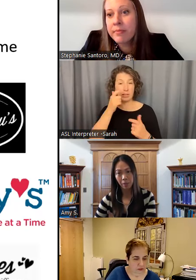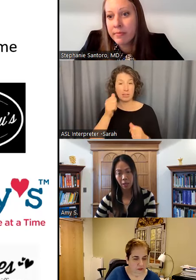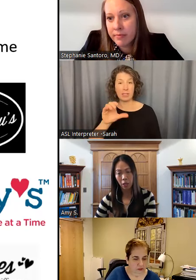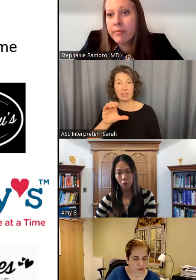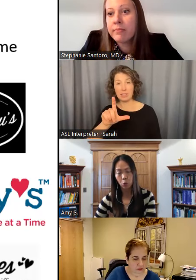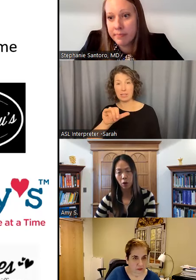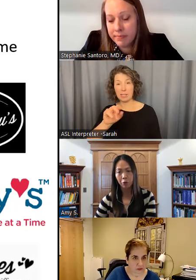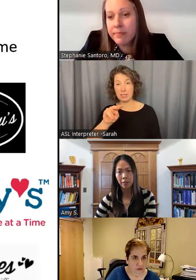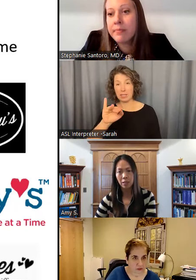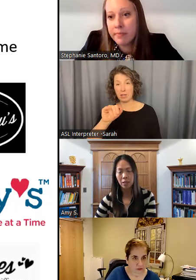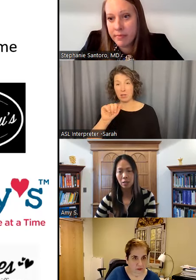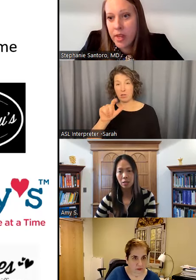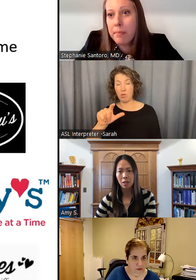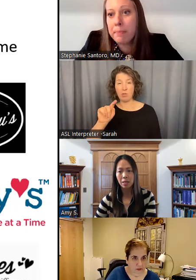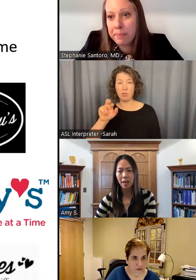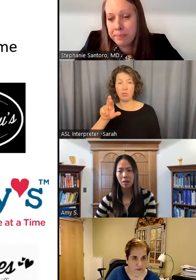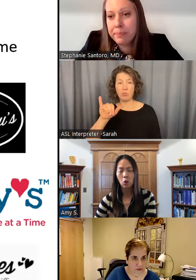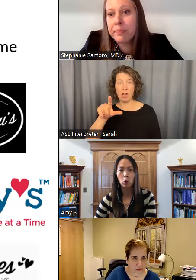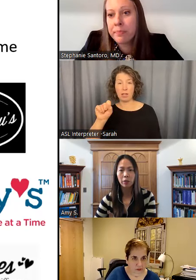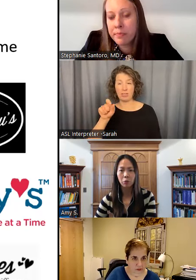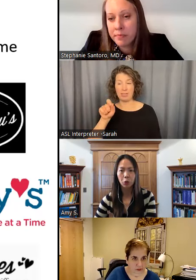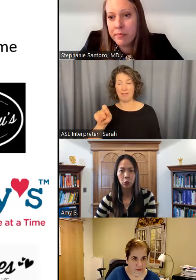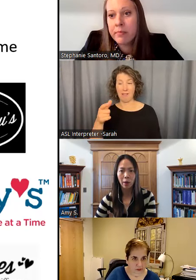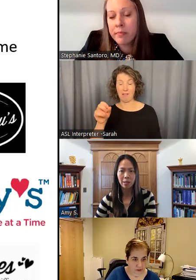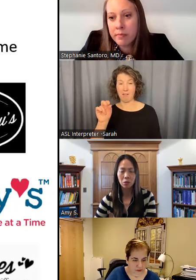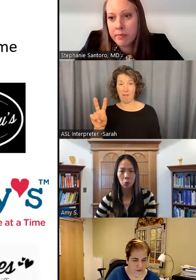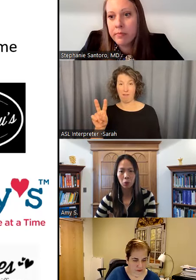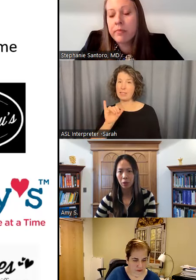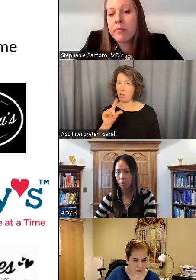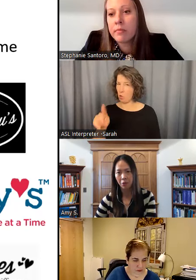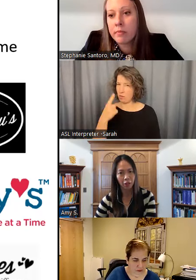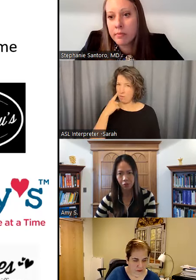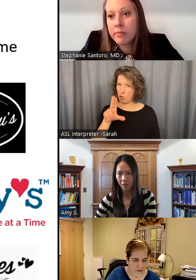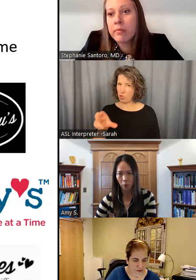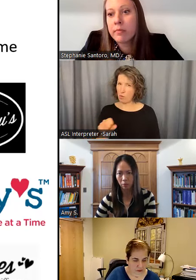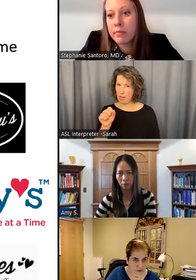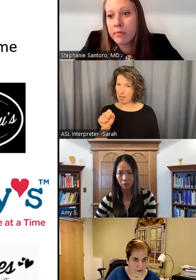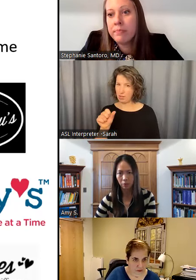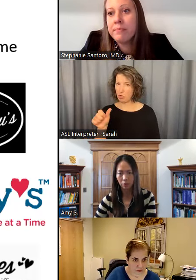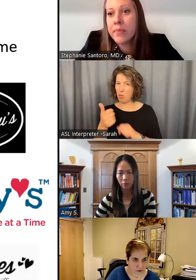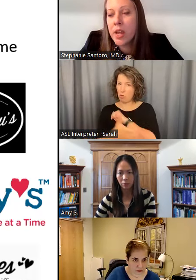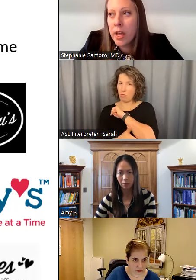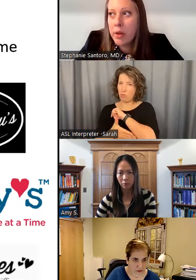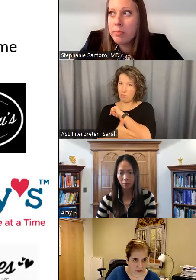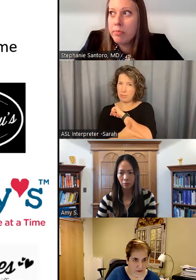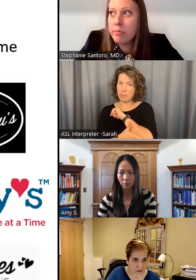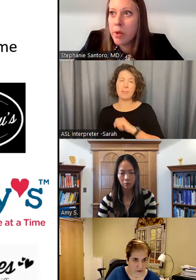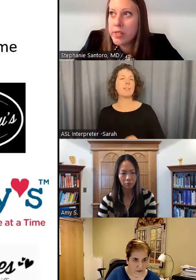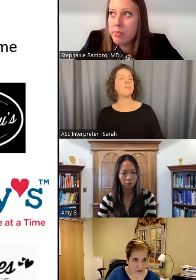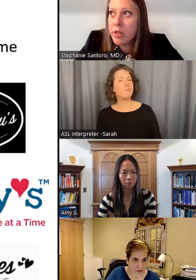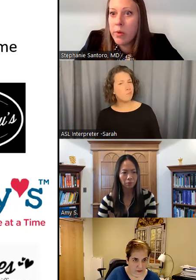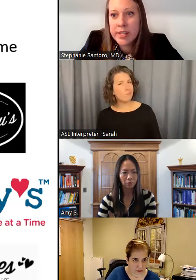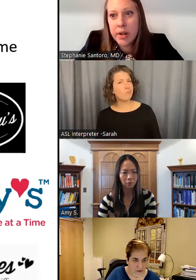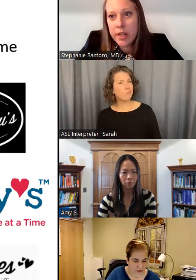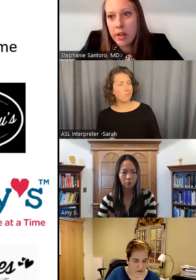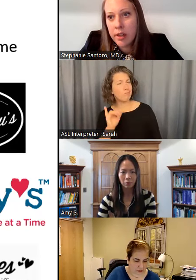clinicaltrials.gov website that you referenced, Yep. is that only for US or other countries as well? It would mostly